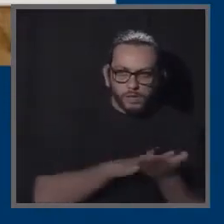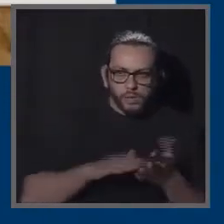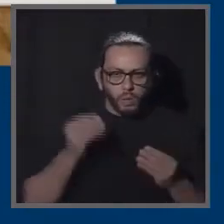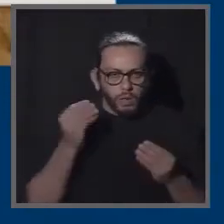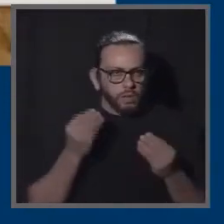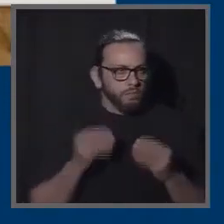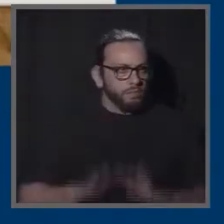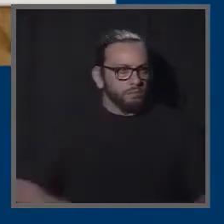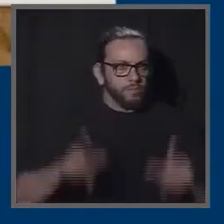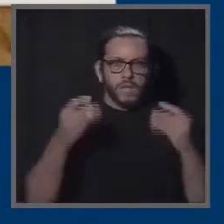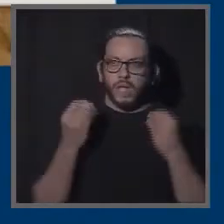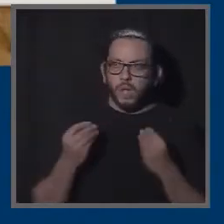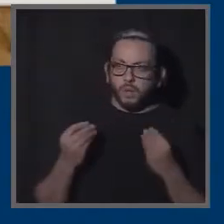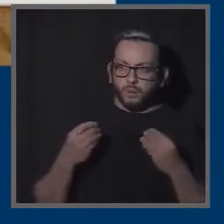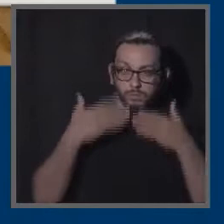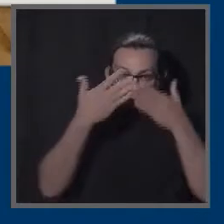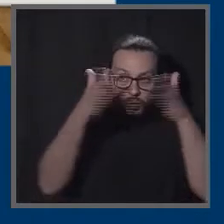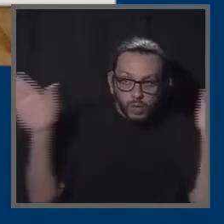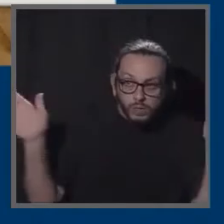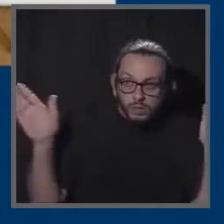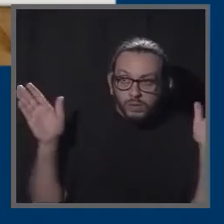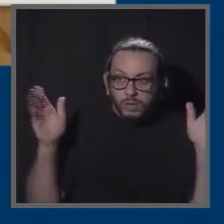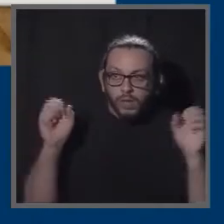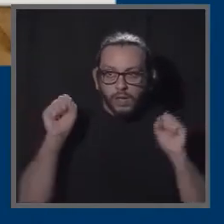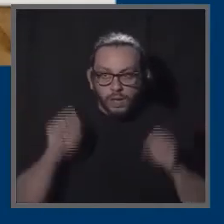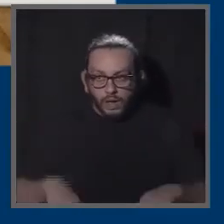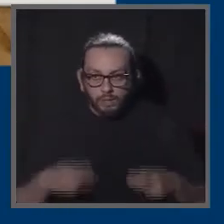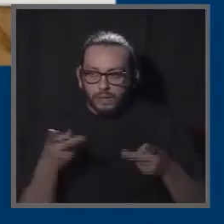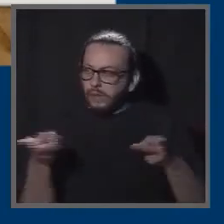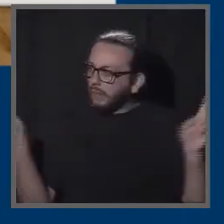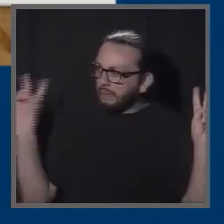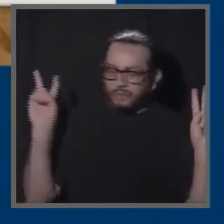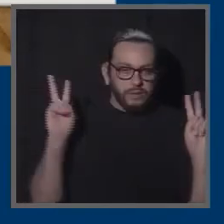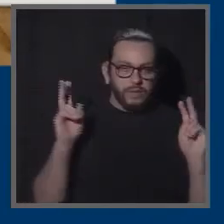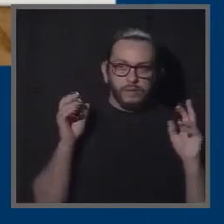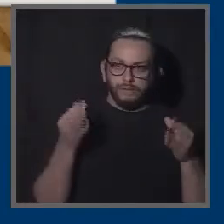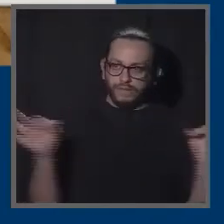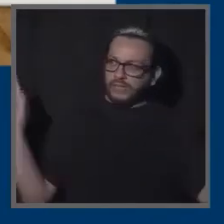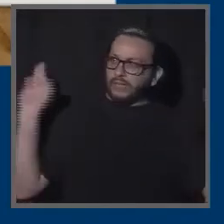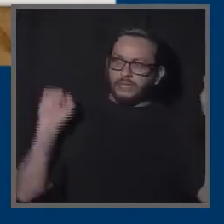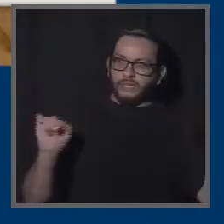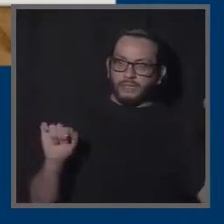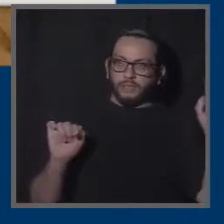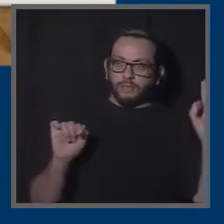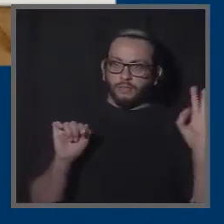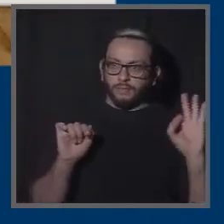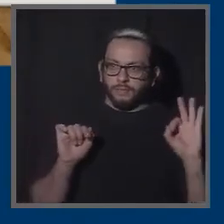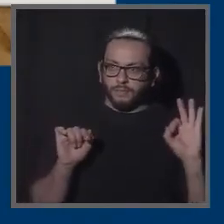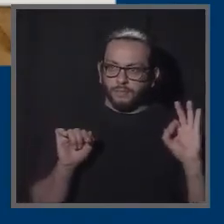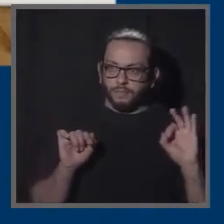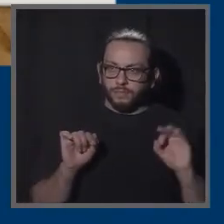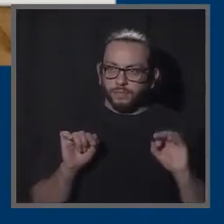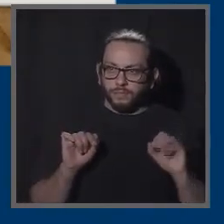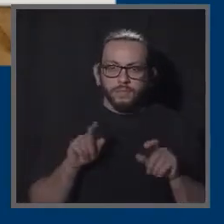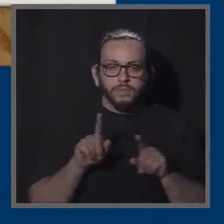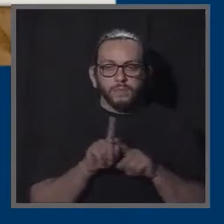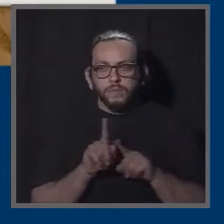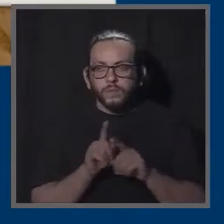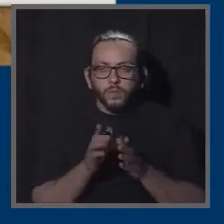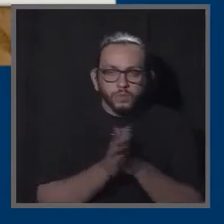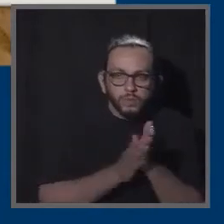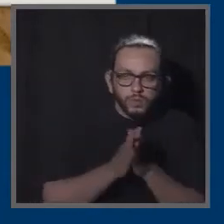really emphasizes deliberation over the kinds of cultural opportunities that people in a